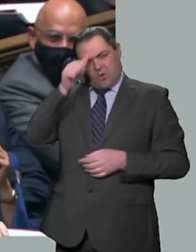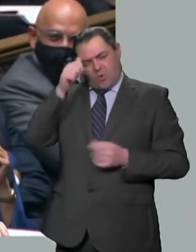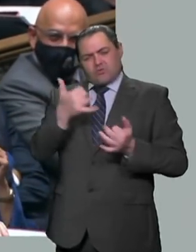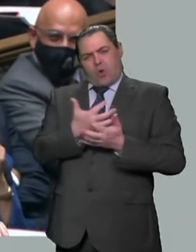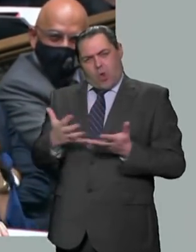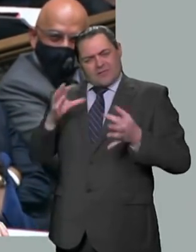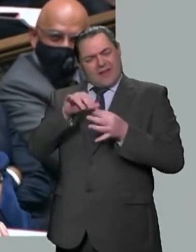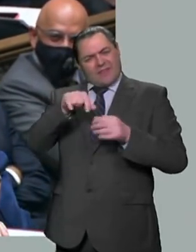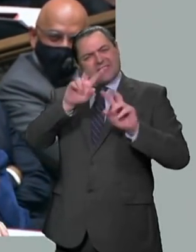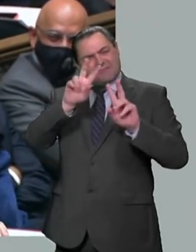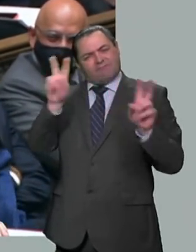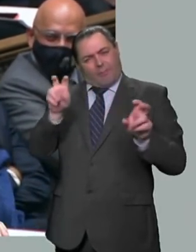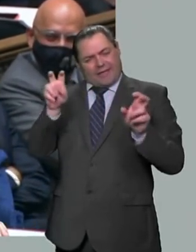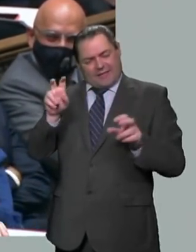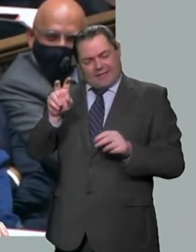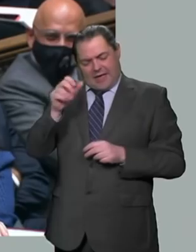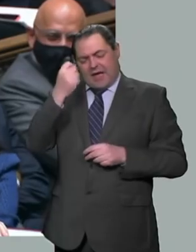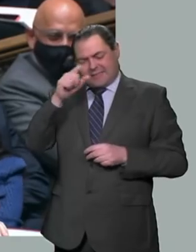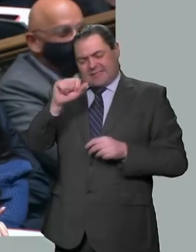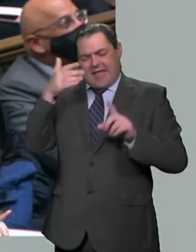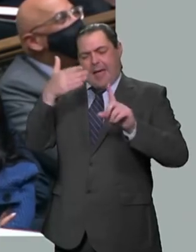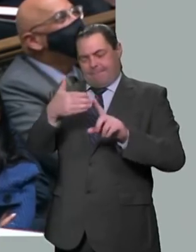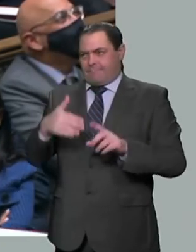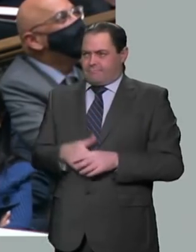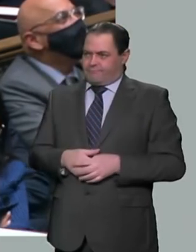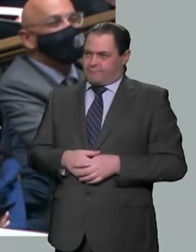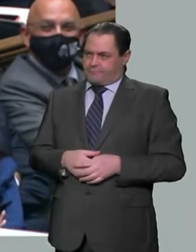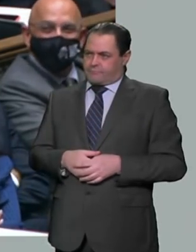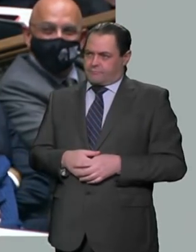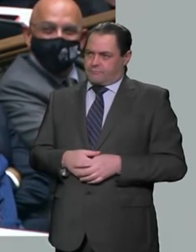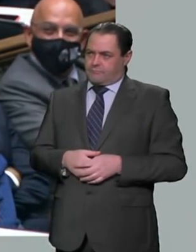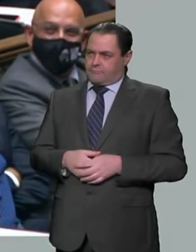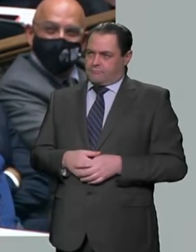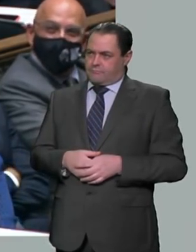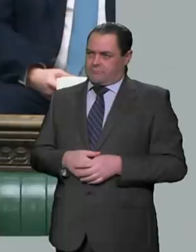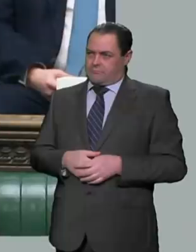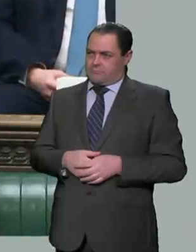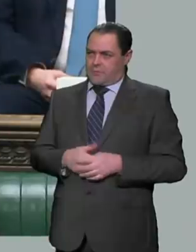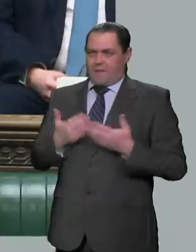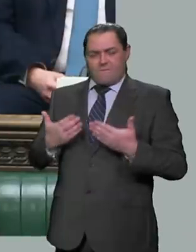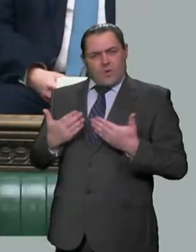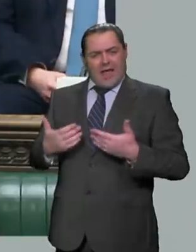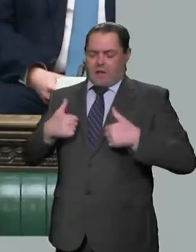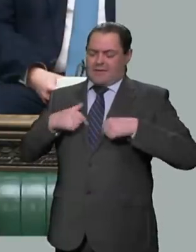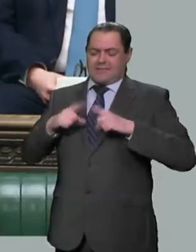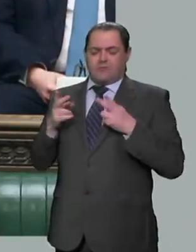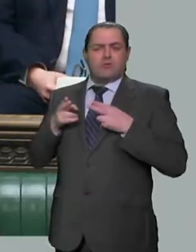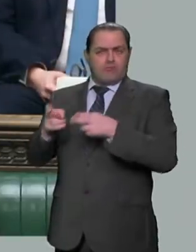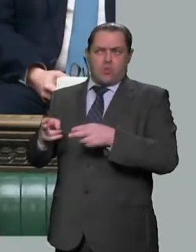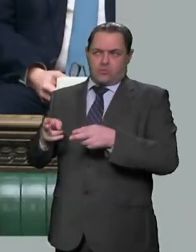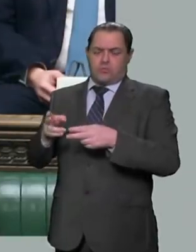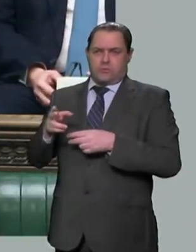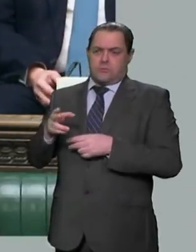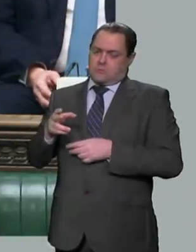this issue, and I understand what he's trying to do. We are taking, for the time being, a different approach, which is